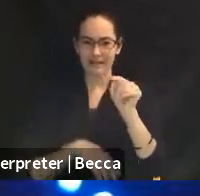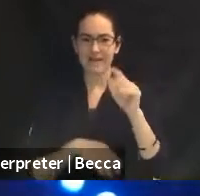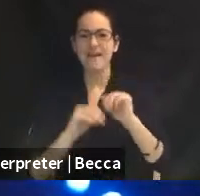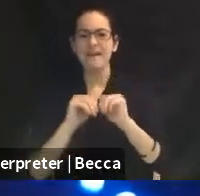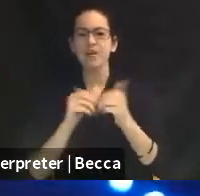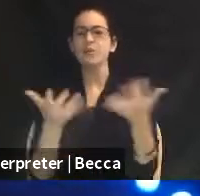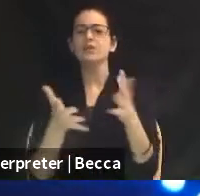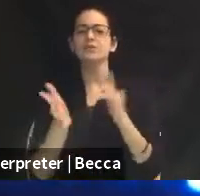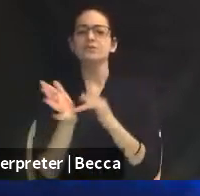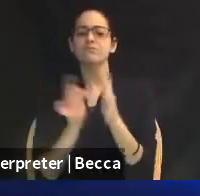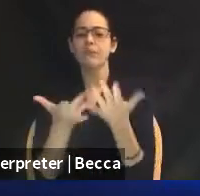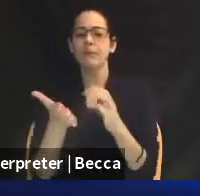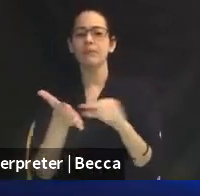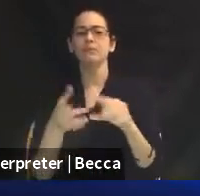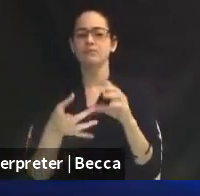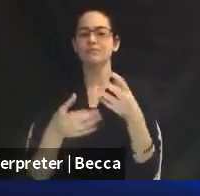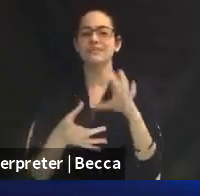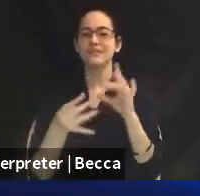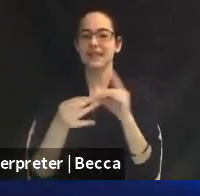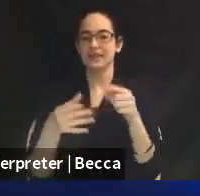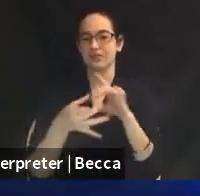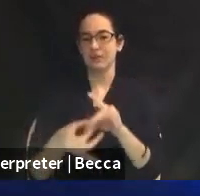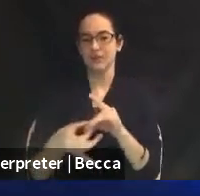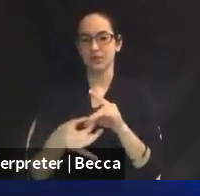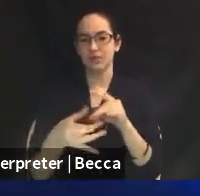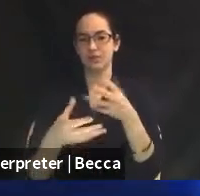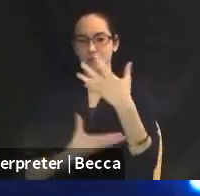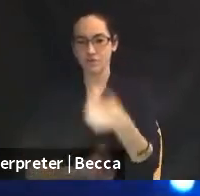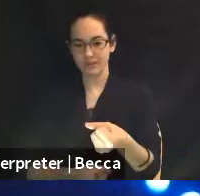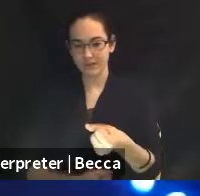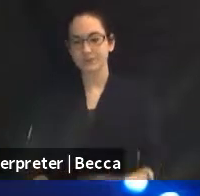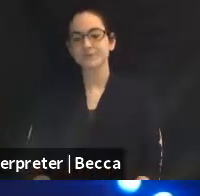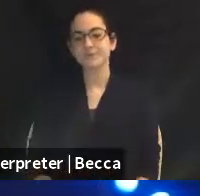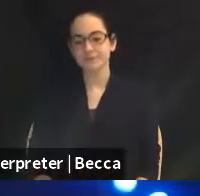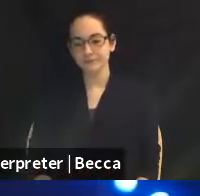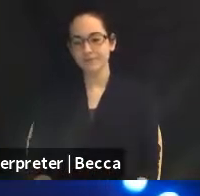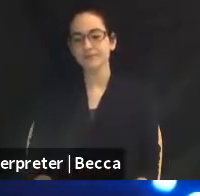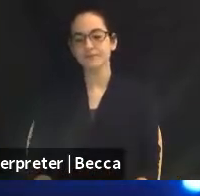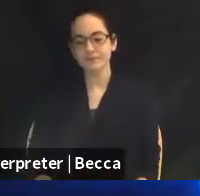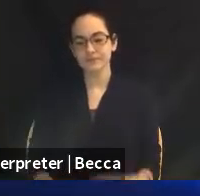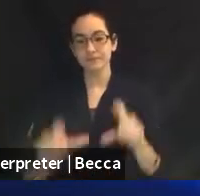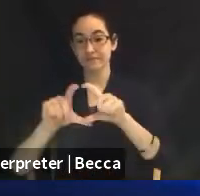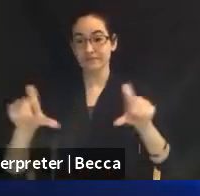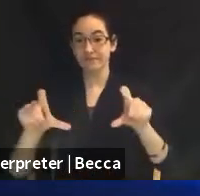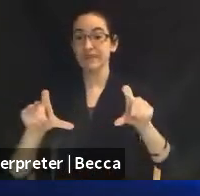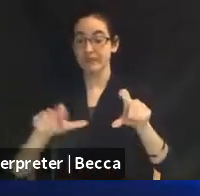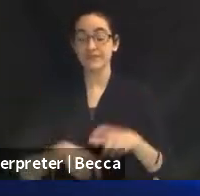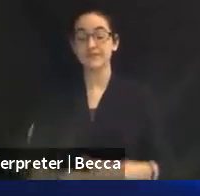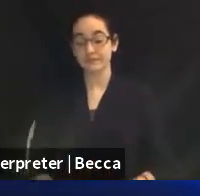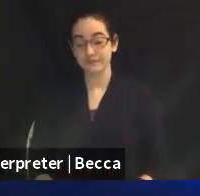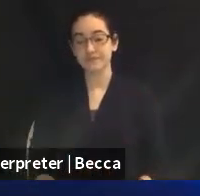scripture tell us about the issue of trust? In Jeremiah 17, verse 5 starts out really strong. I'm just going to warn you, starts out really strong. Verse